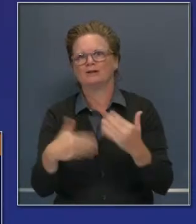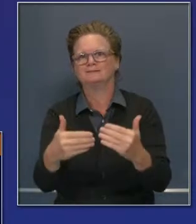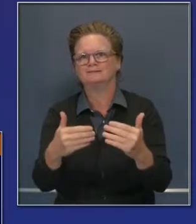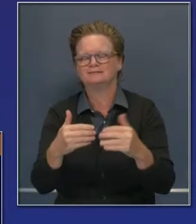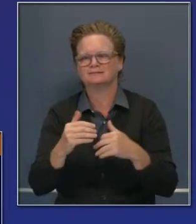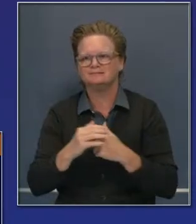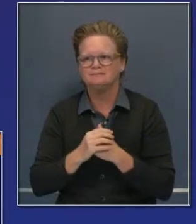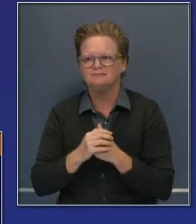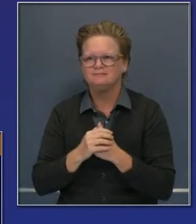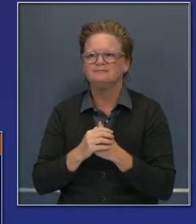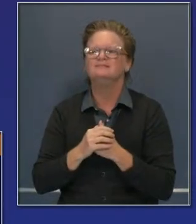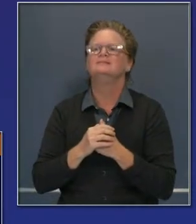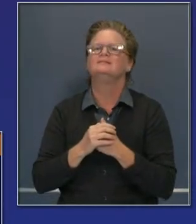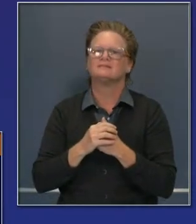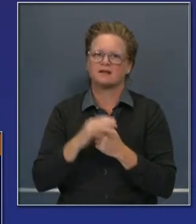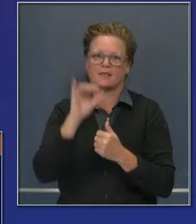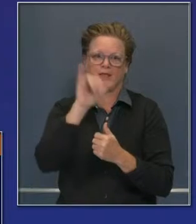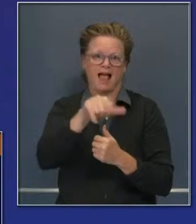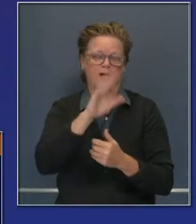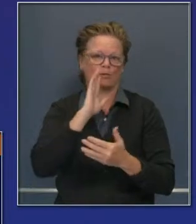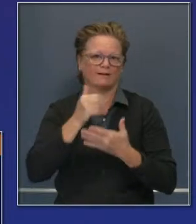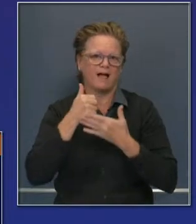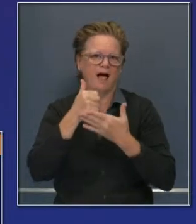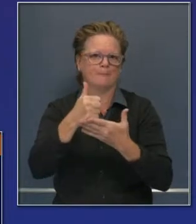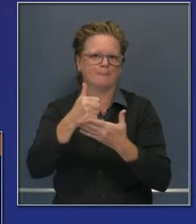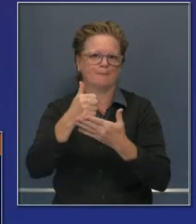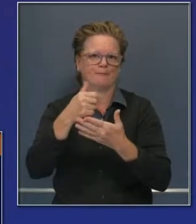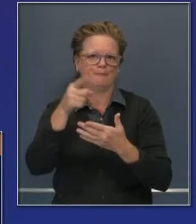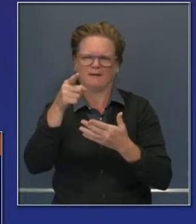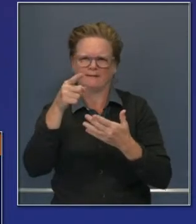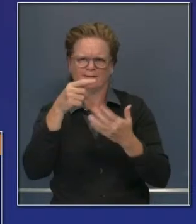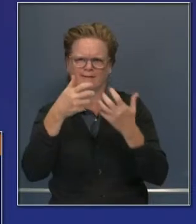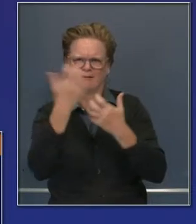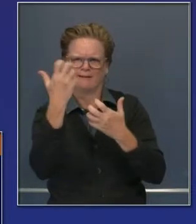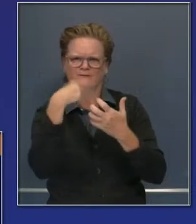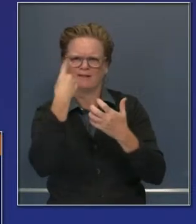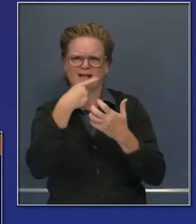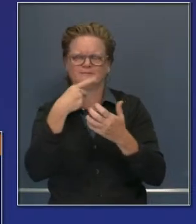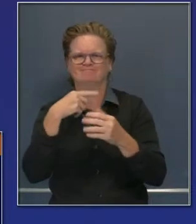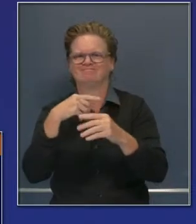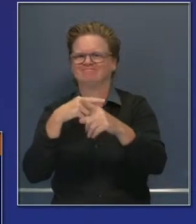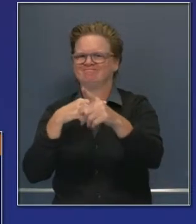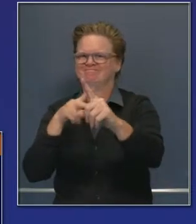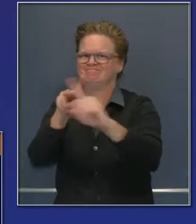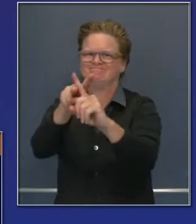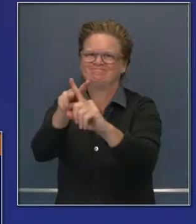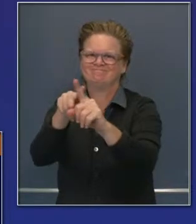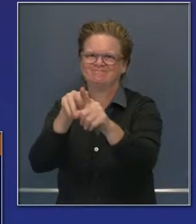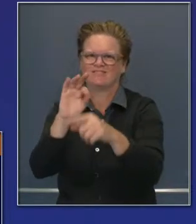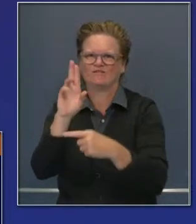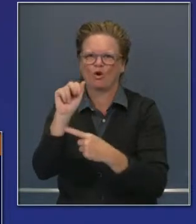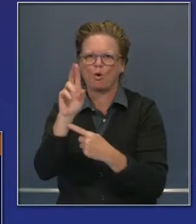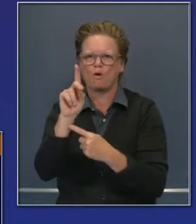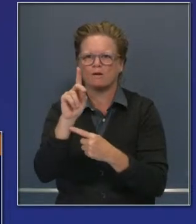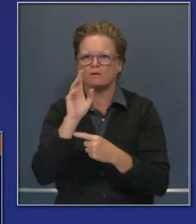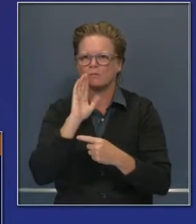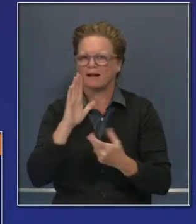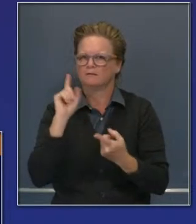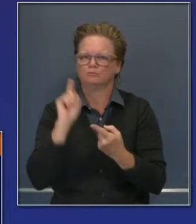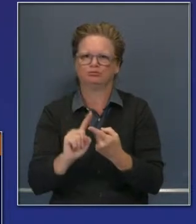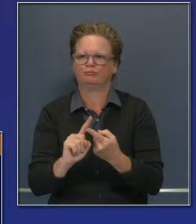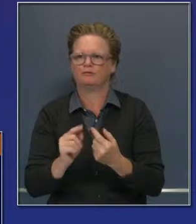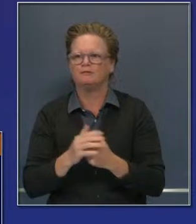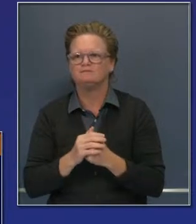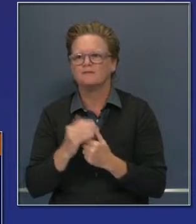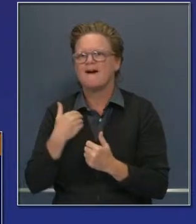fraud. We are now aware of 5 states that are in the process of utilizing similar technology.